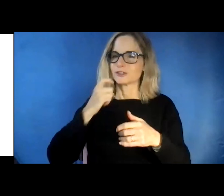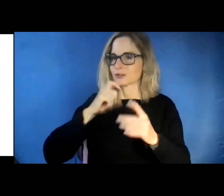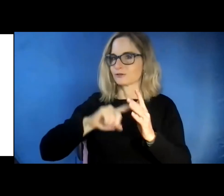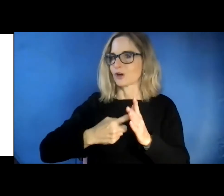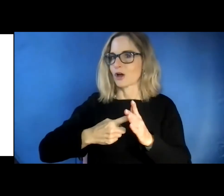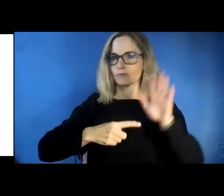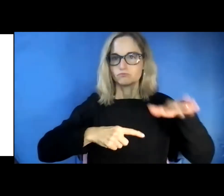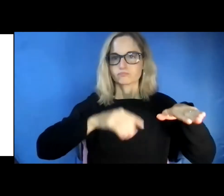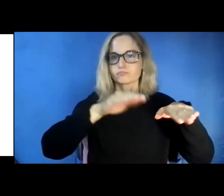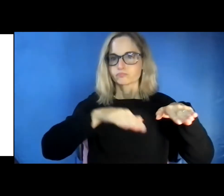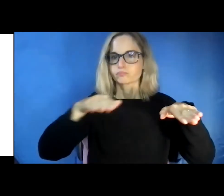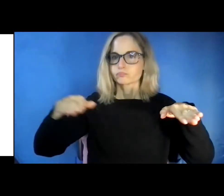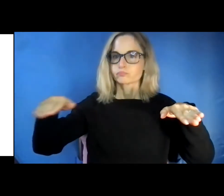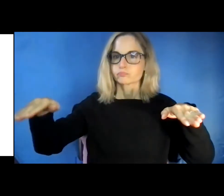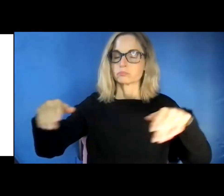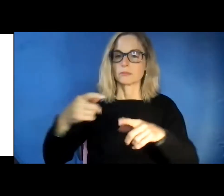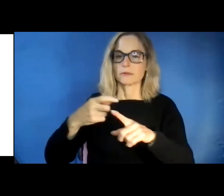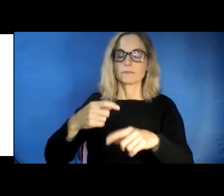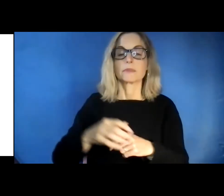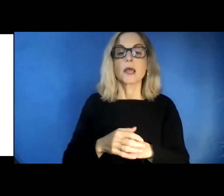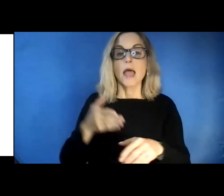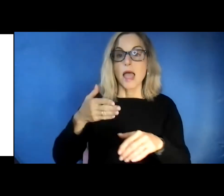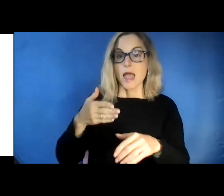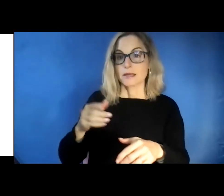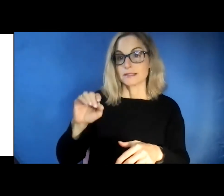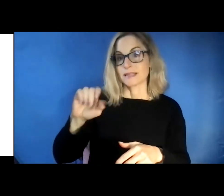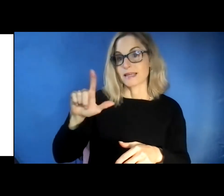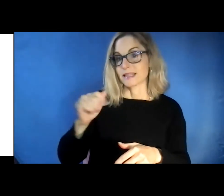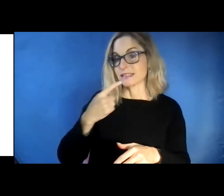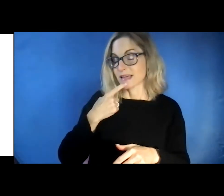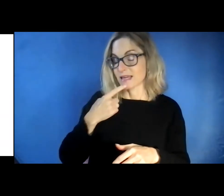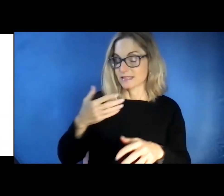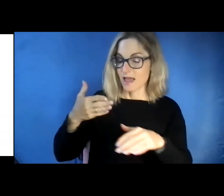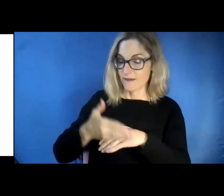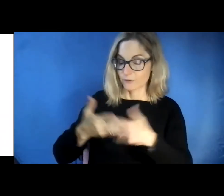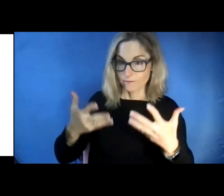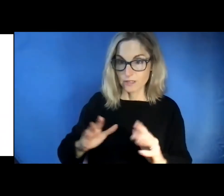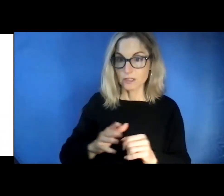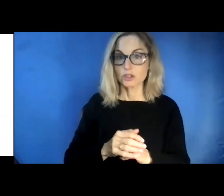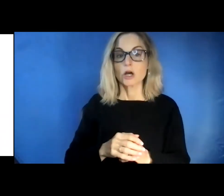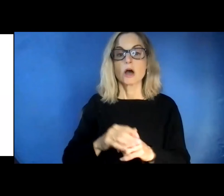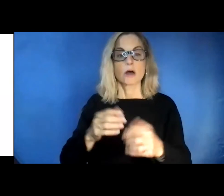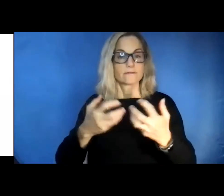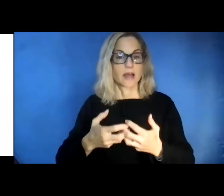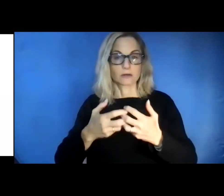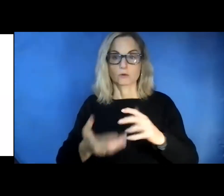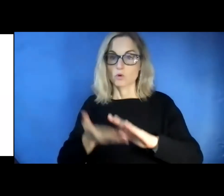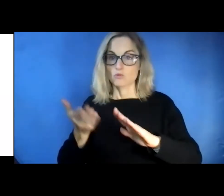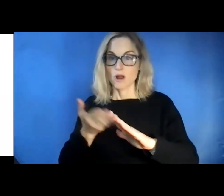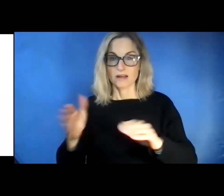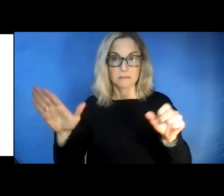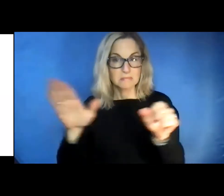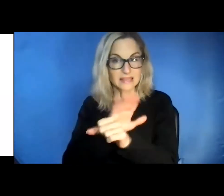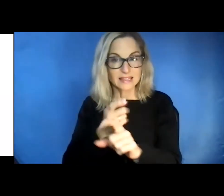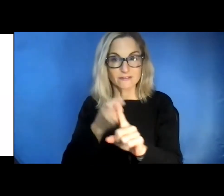Tesla says that once completed, the Gigafactory will completely run off of renewable energy, not just solar, but wind too.